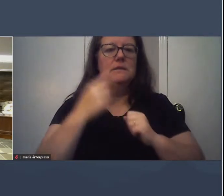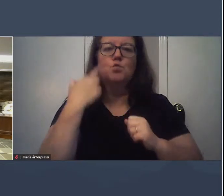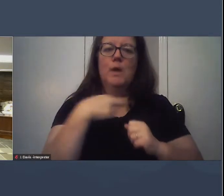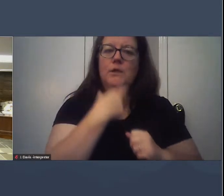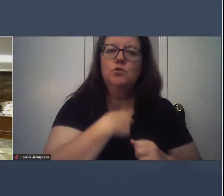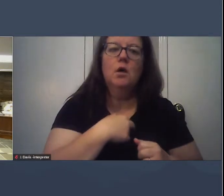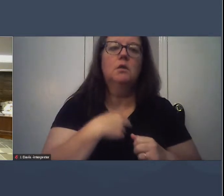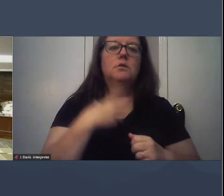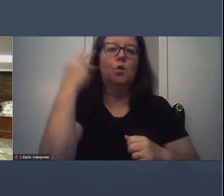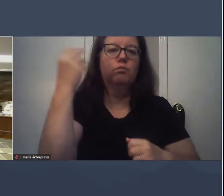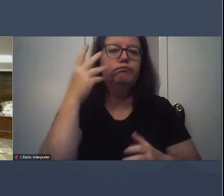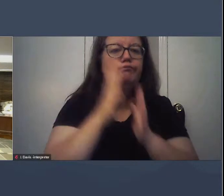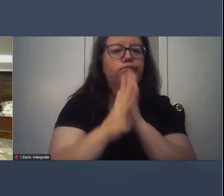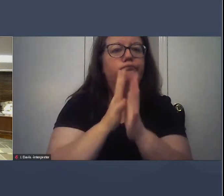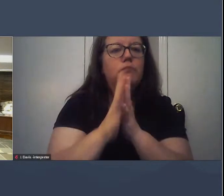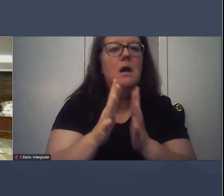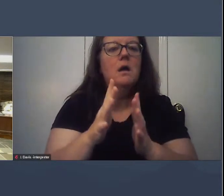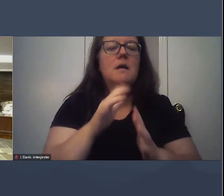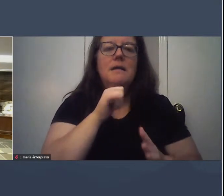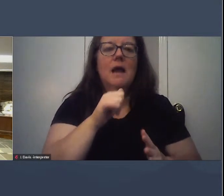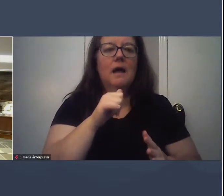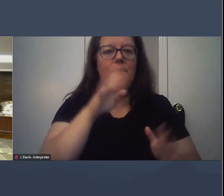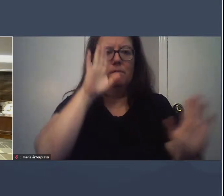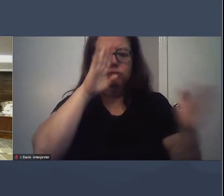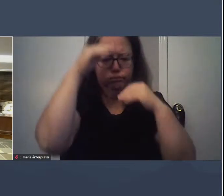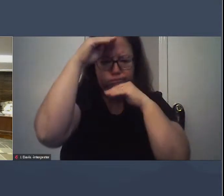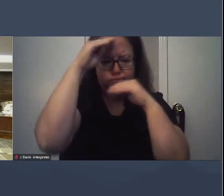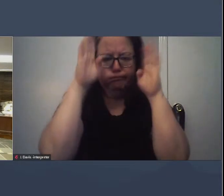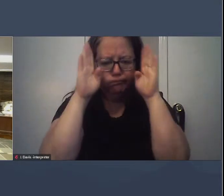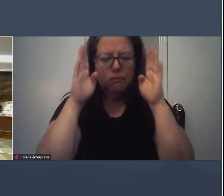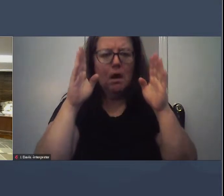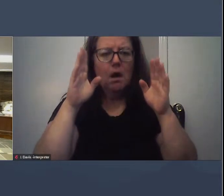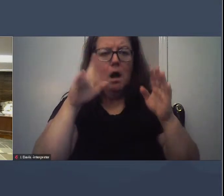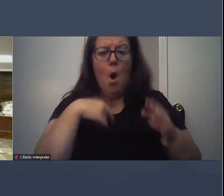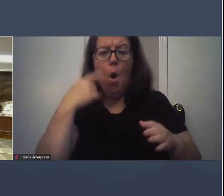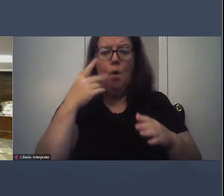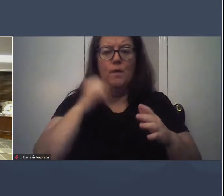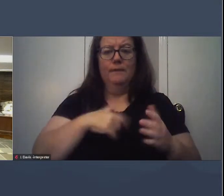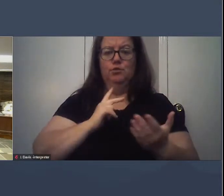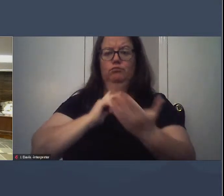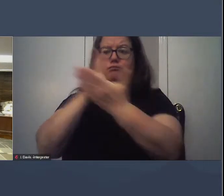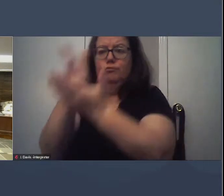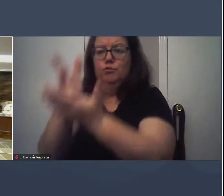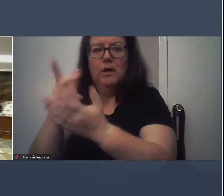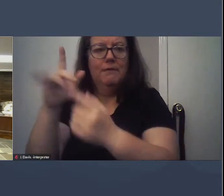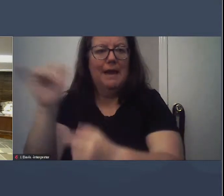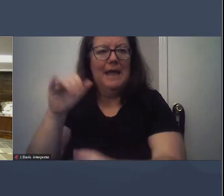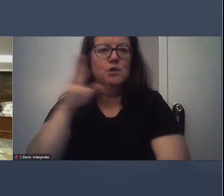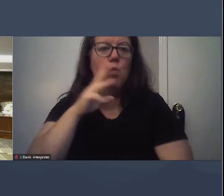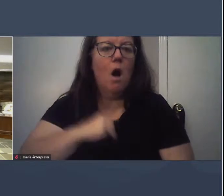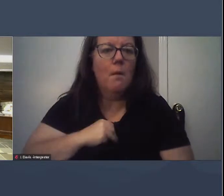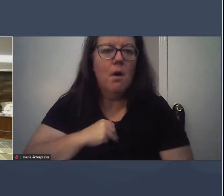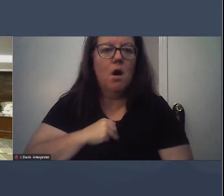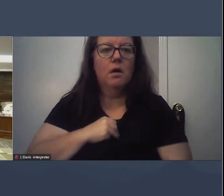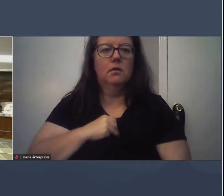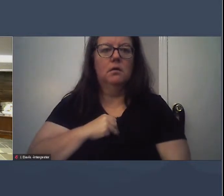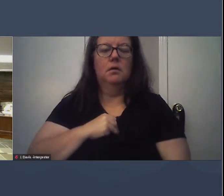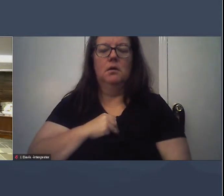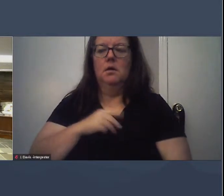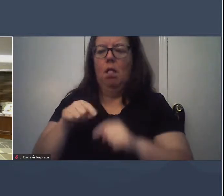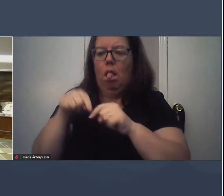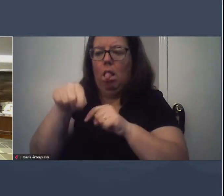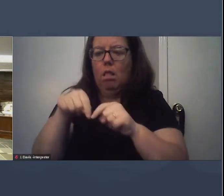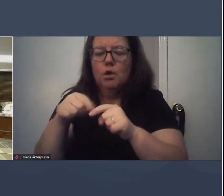get outside of the mentality that we have to drive up to the storefront like it's a Walmart parking lot, park in the first spot and walk the shortest